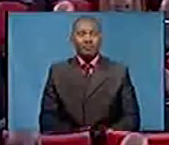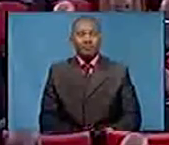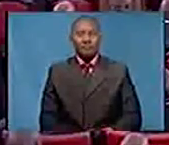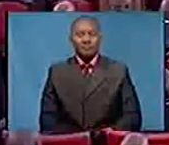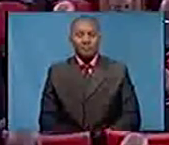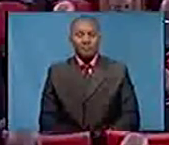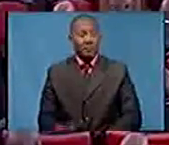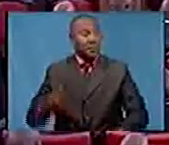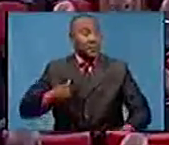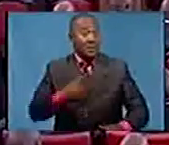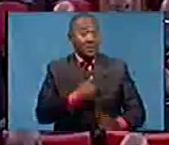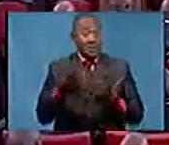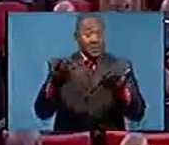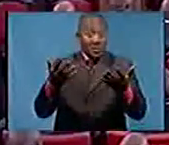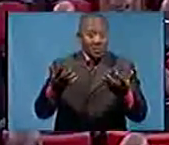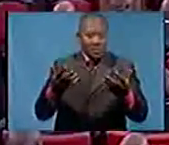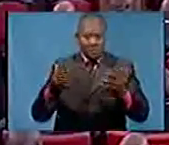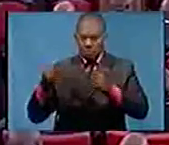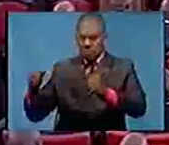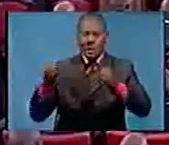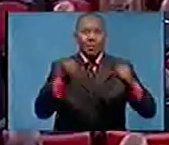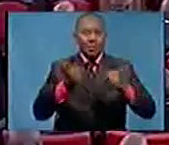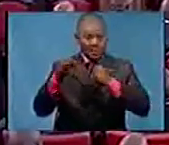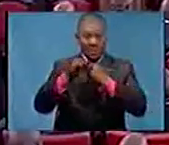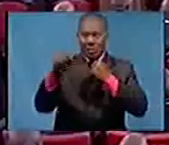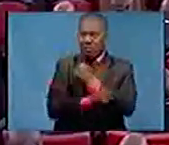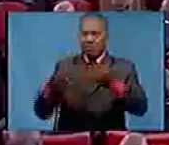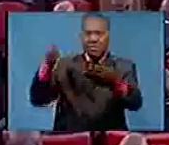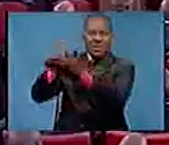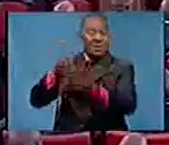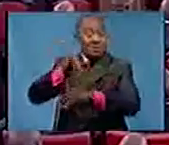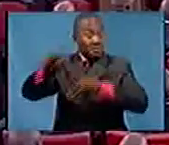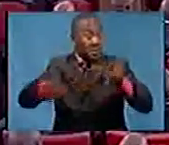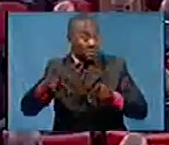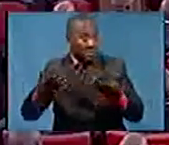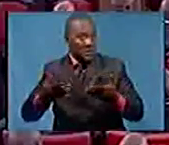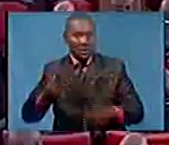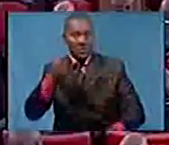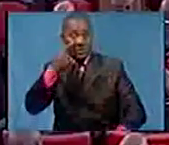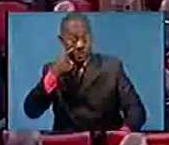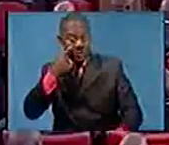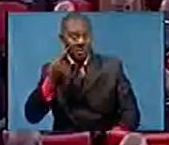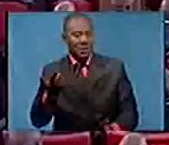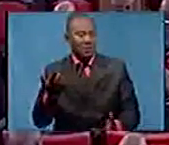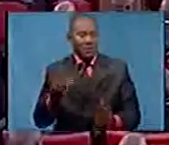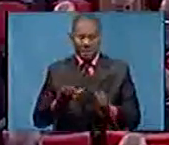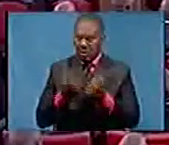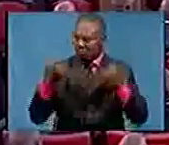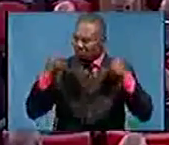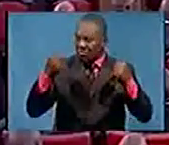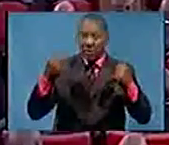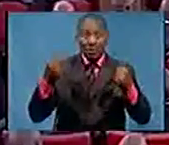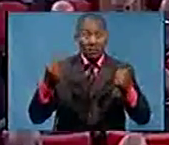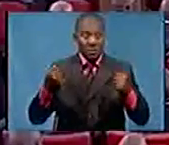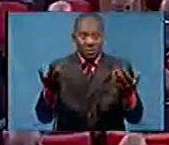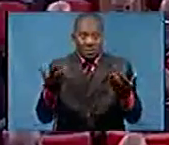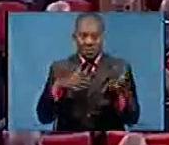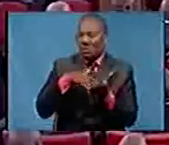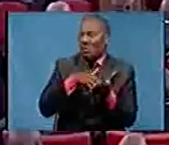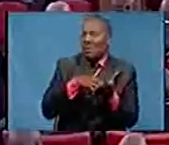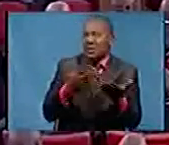And we want to match the power of the state against those people so that they will see how strong they are and how